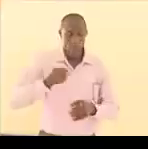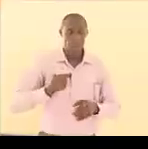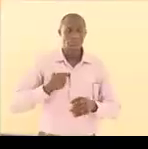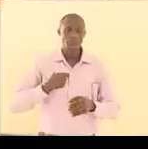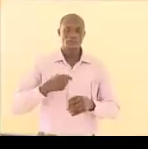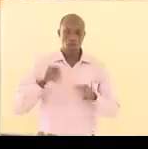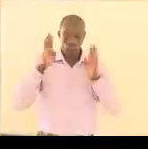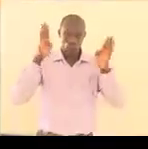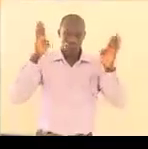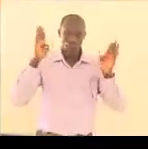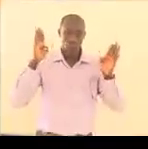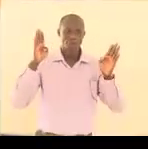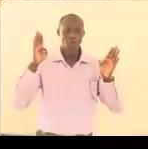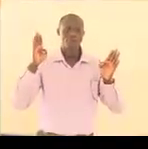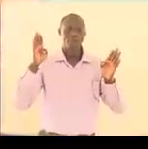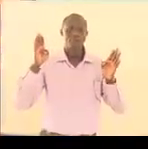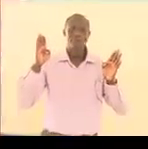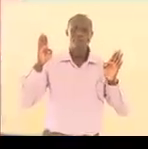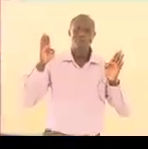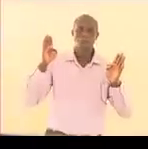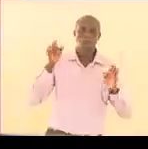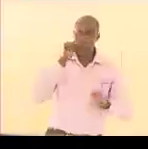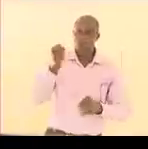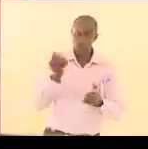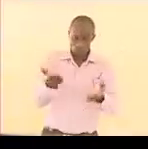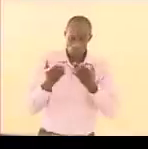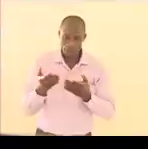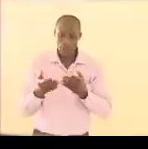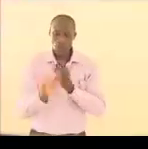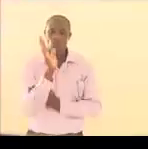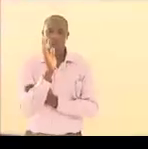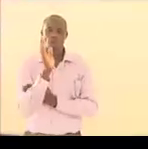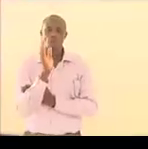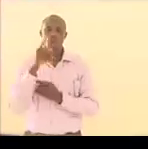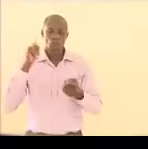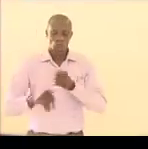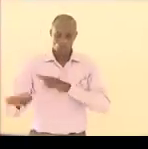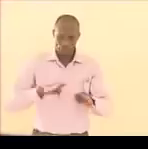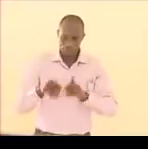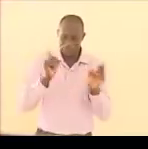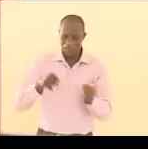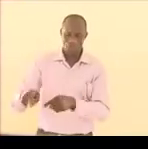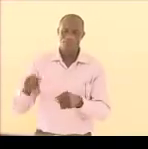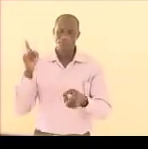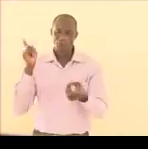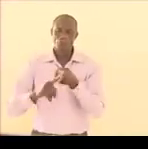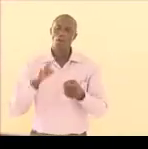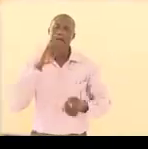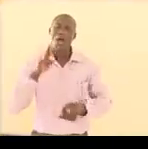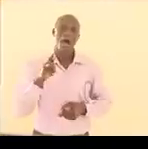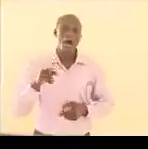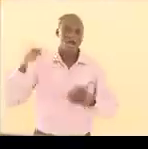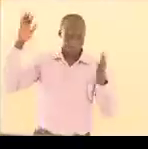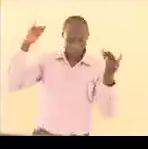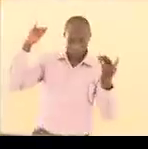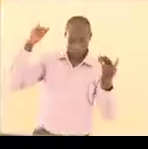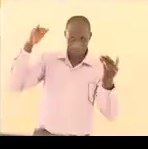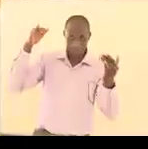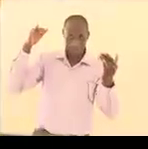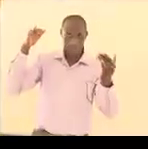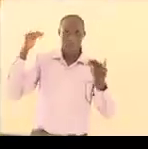exist? What is she doing? She wants God to behave according to her